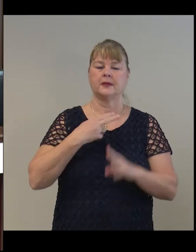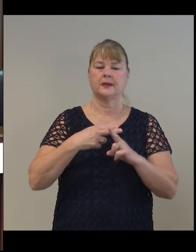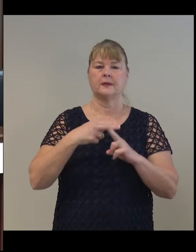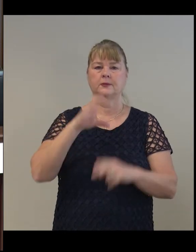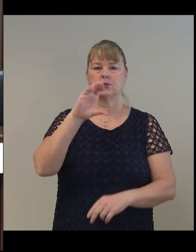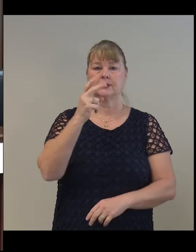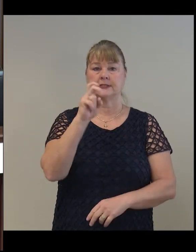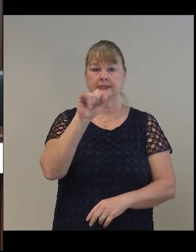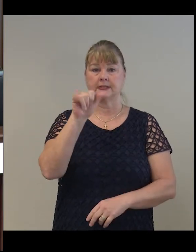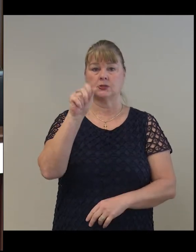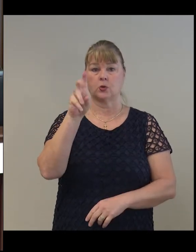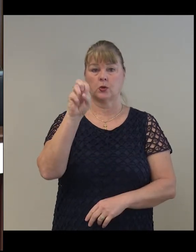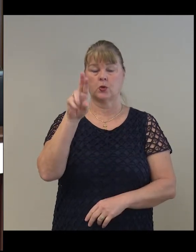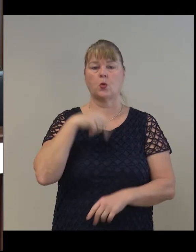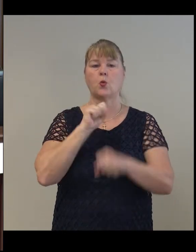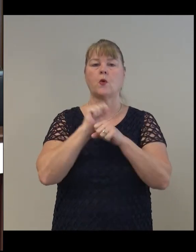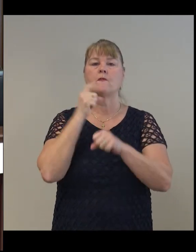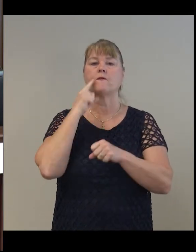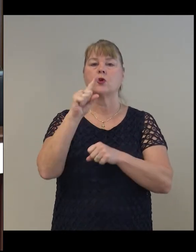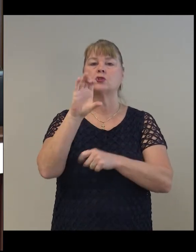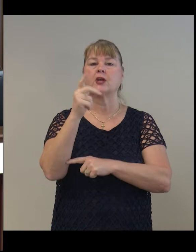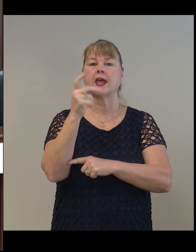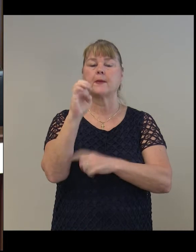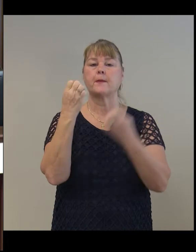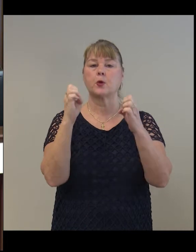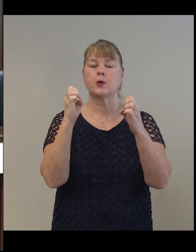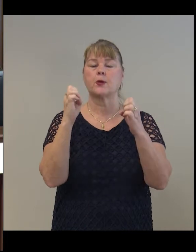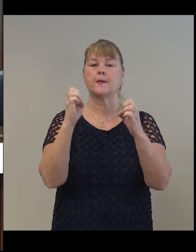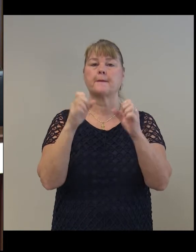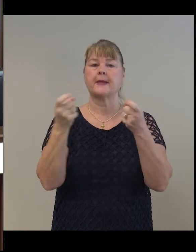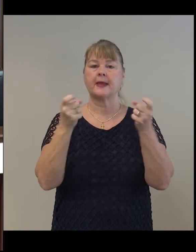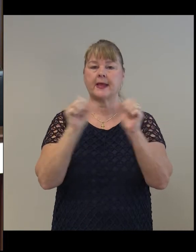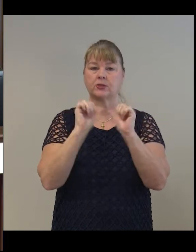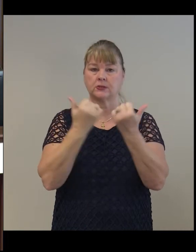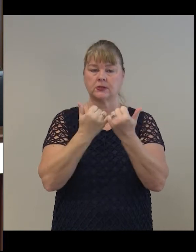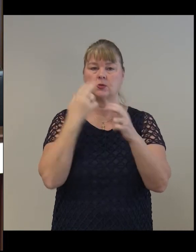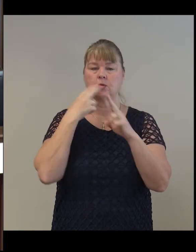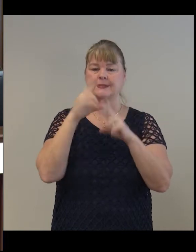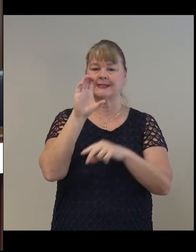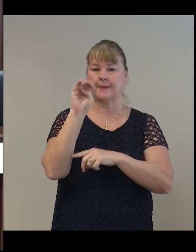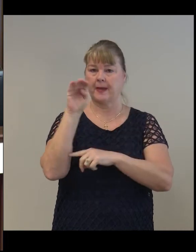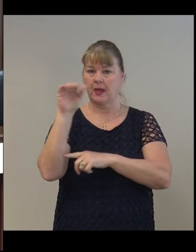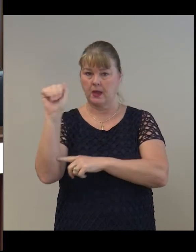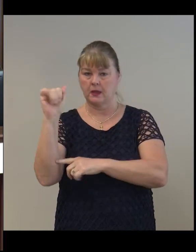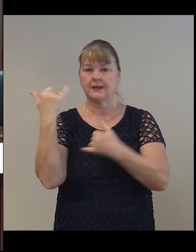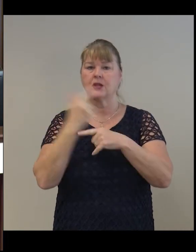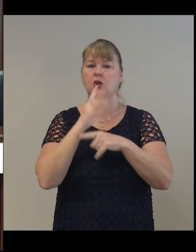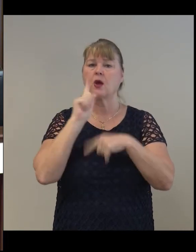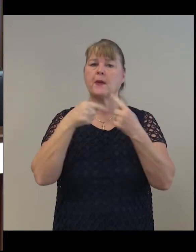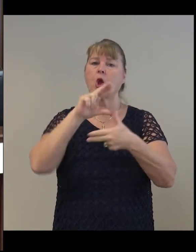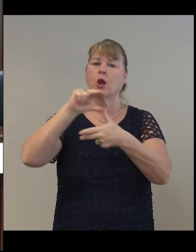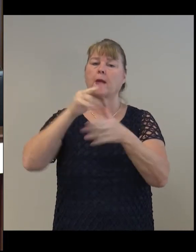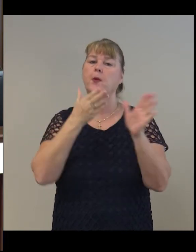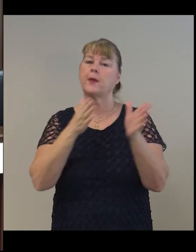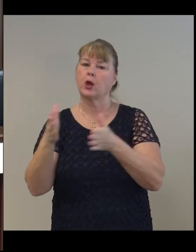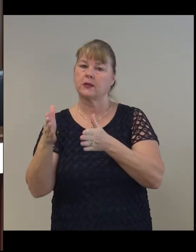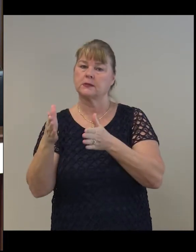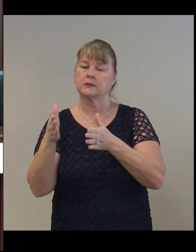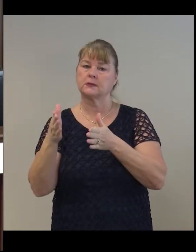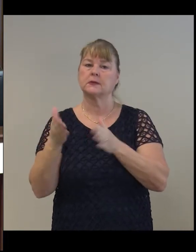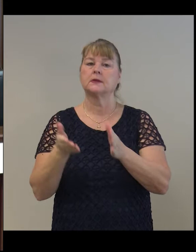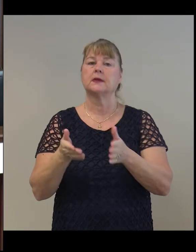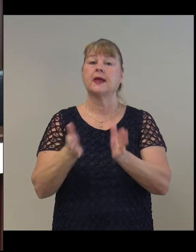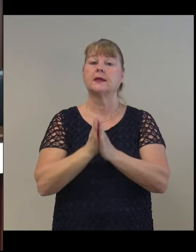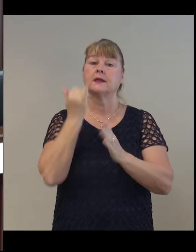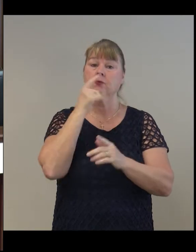Hello, my name is Chelsea Sawyer and I work for the Chatham Emergency Management Agency, otherwise known as CEMA. Today we're going to talk about hurricane preparedness